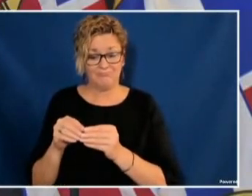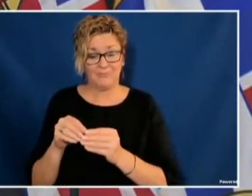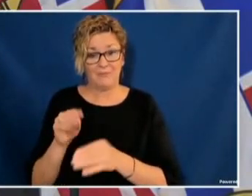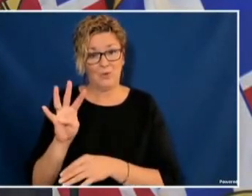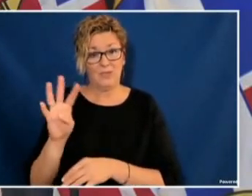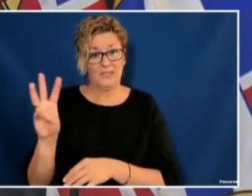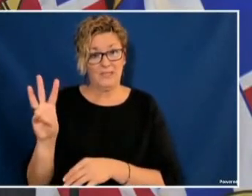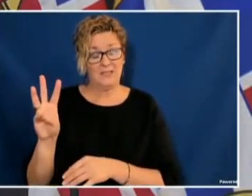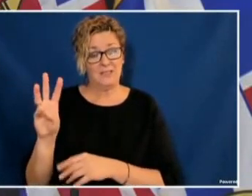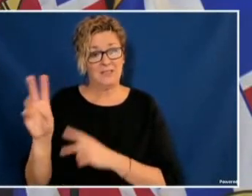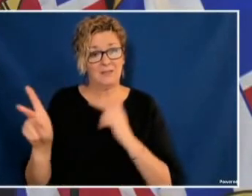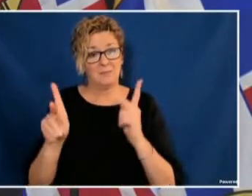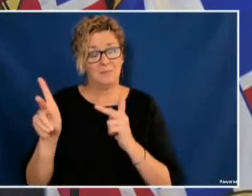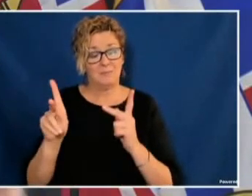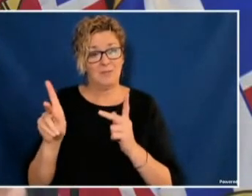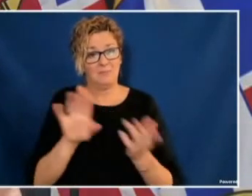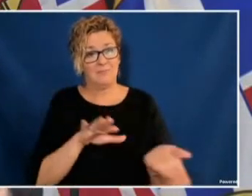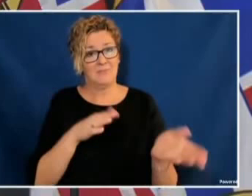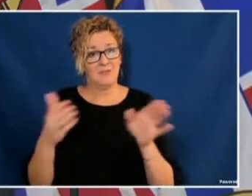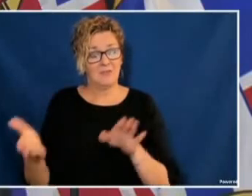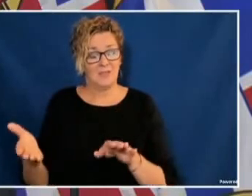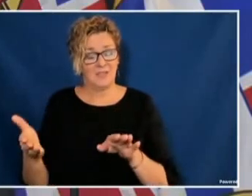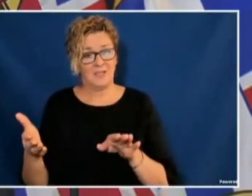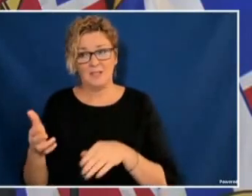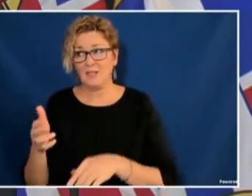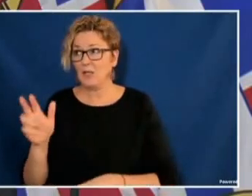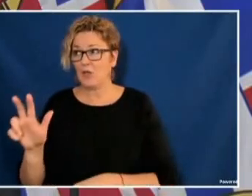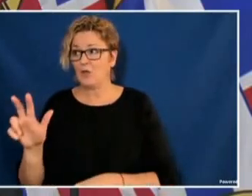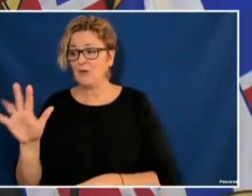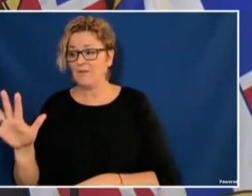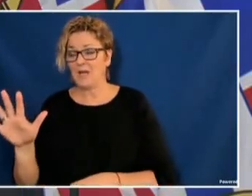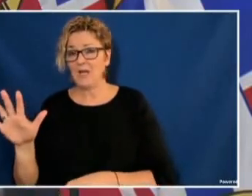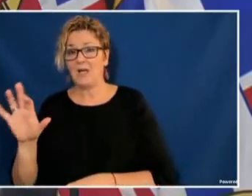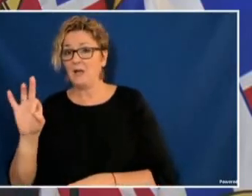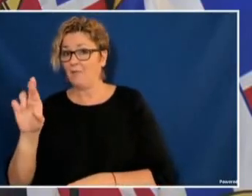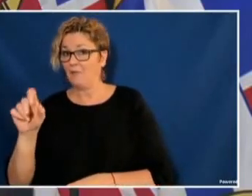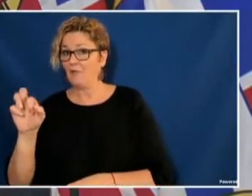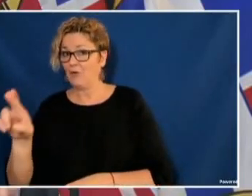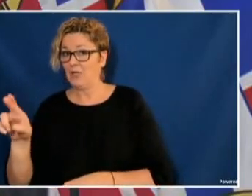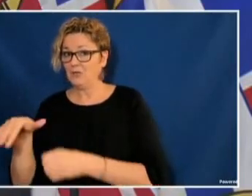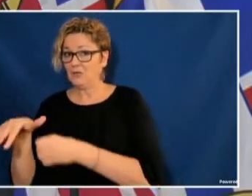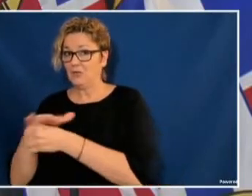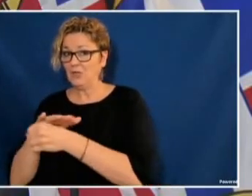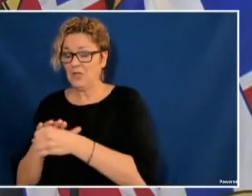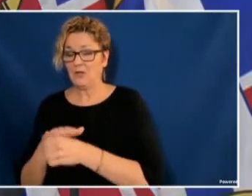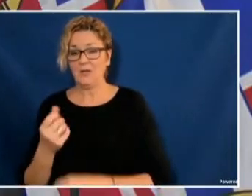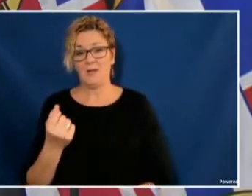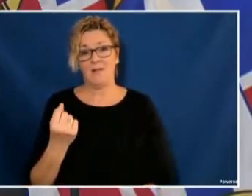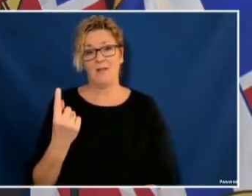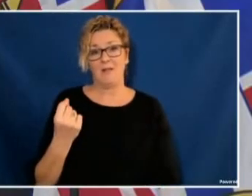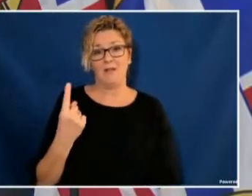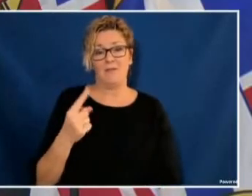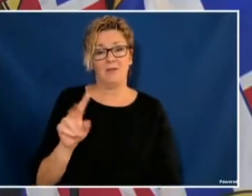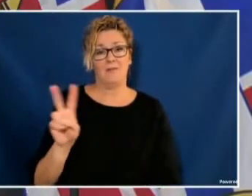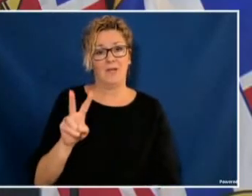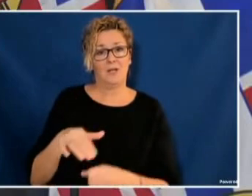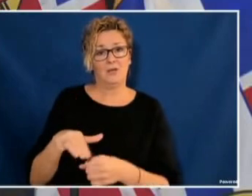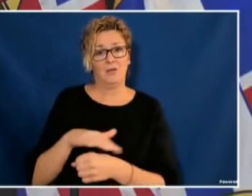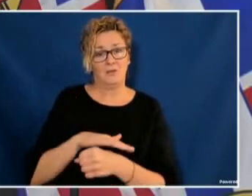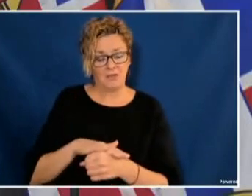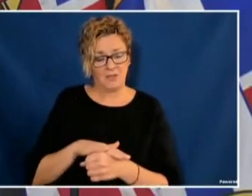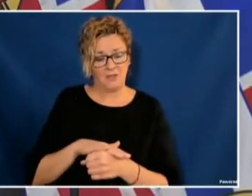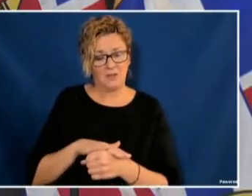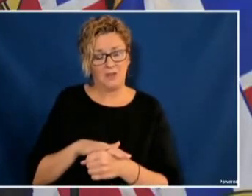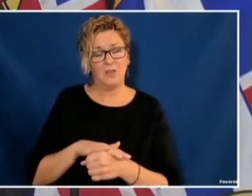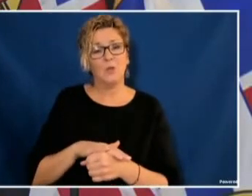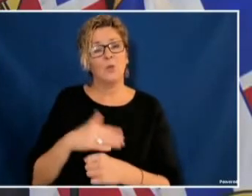are able, in terms of beds, to deal with it. But as all of you will be aware, when COVID-19 is this present, as it is in some